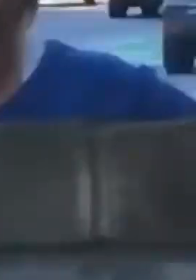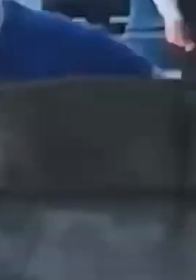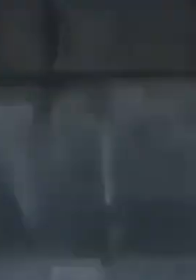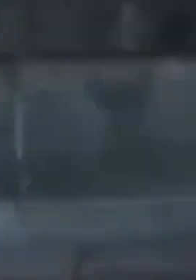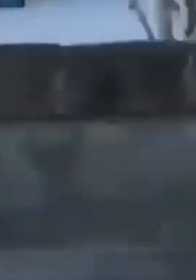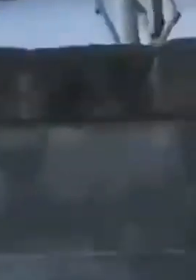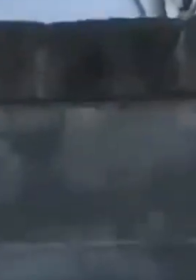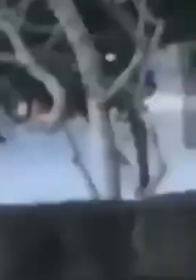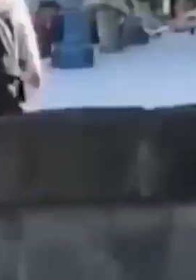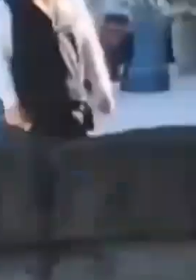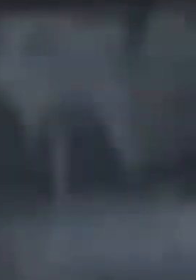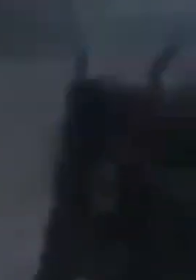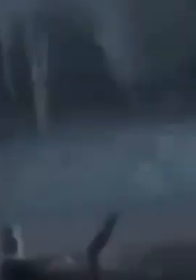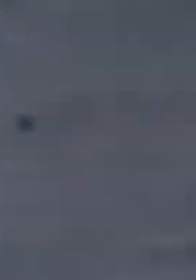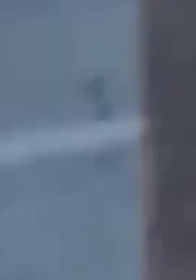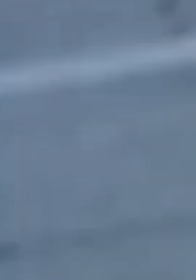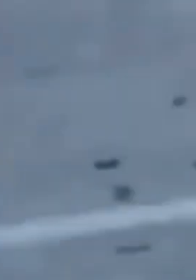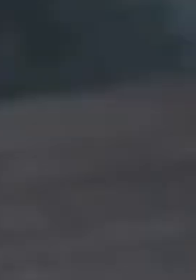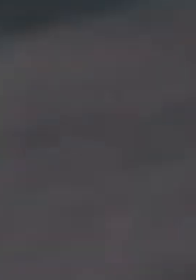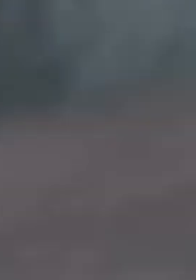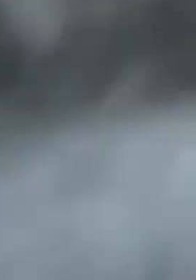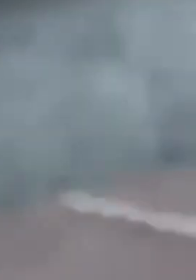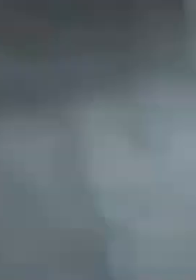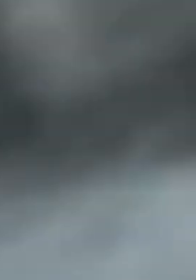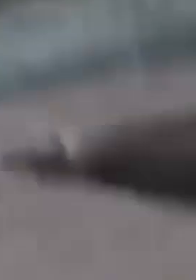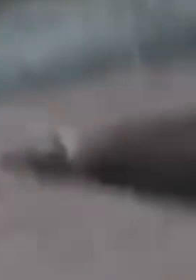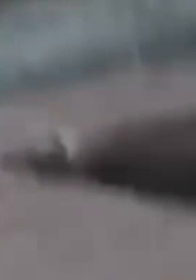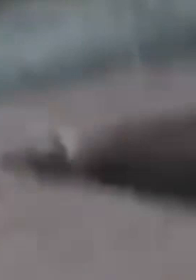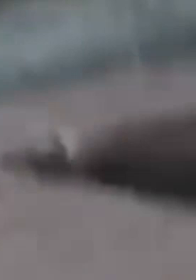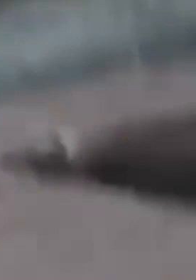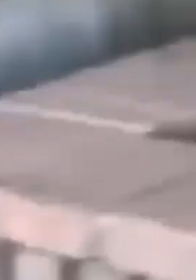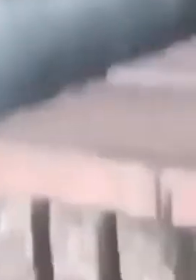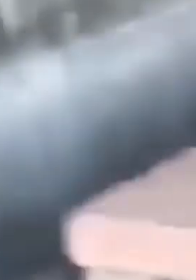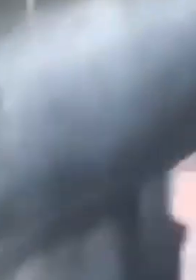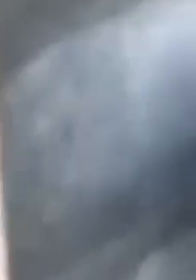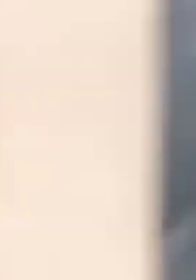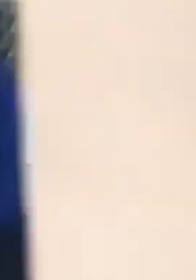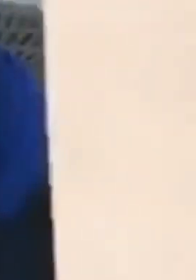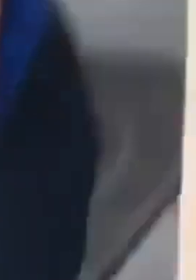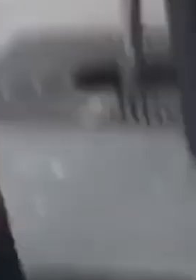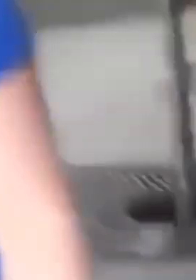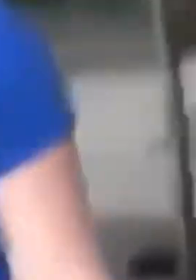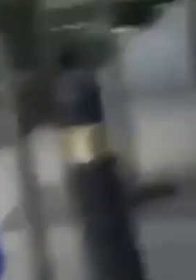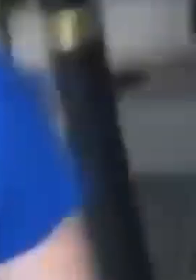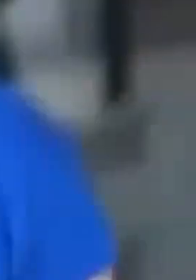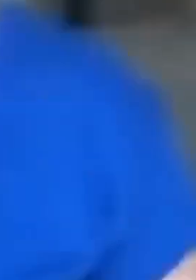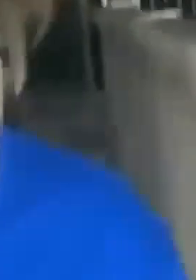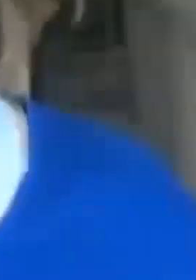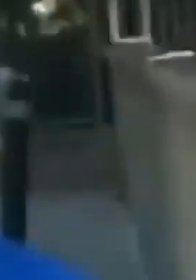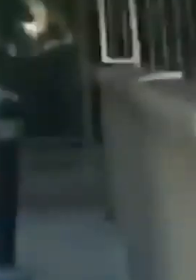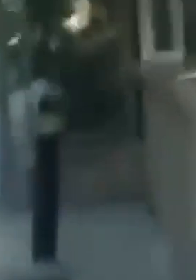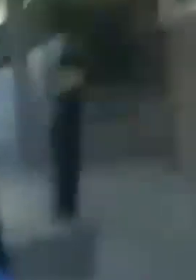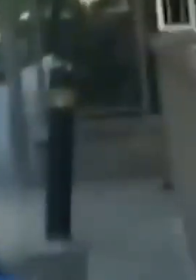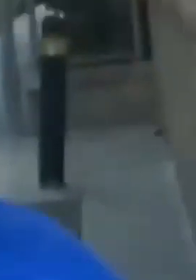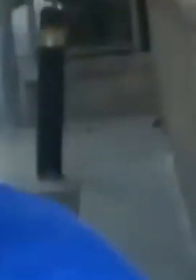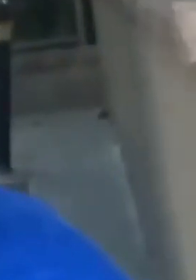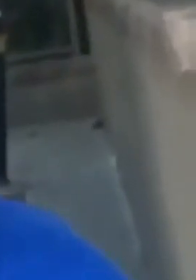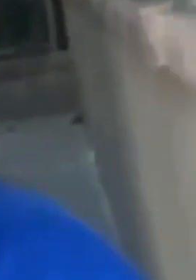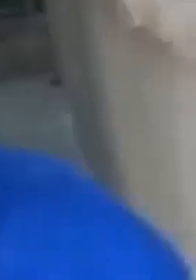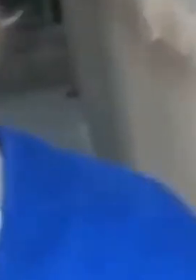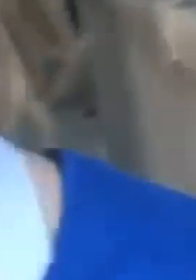A little girl was trying to sell bottled water so she could go to Disneyland. Now her story has exploded. That video of her neighbor calling the